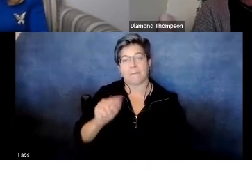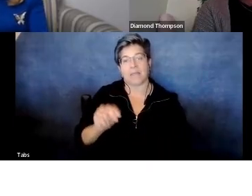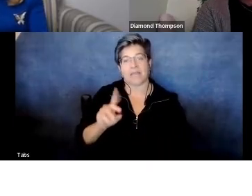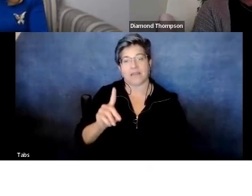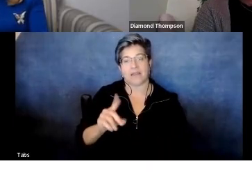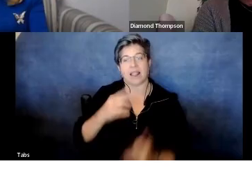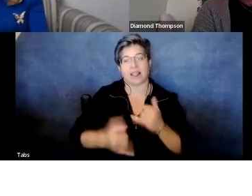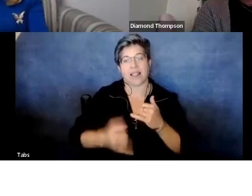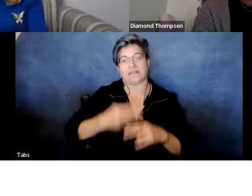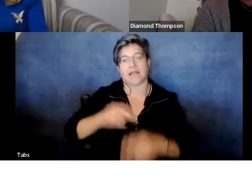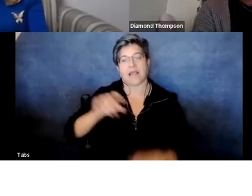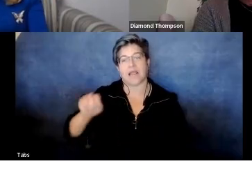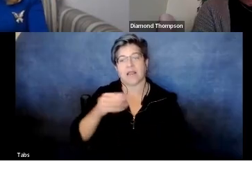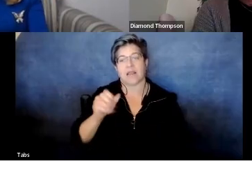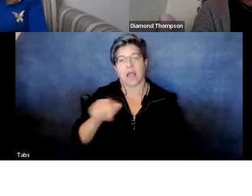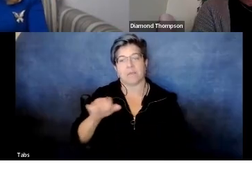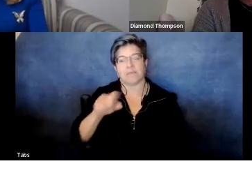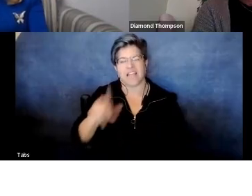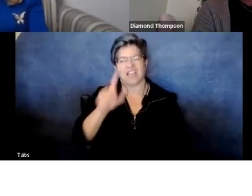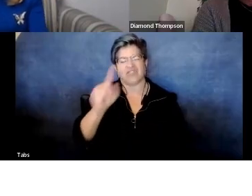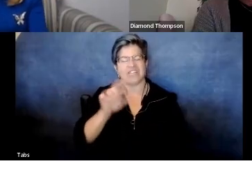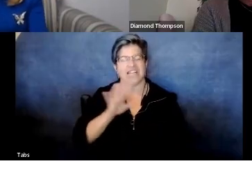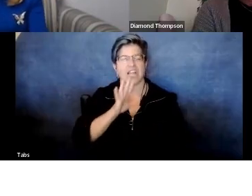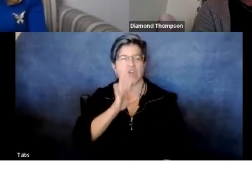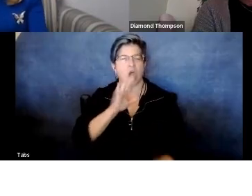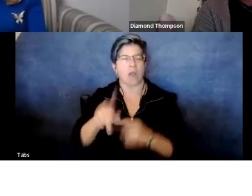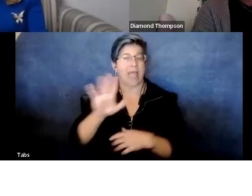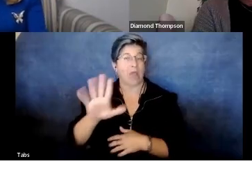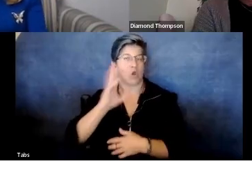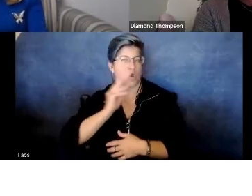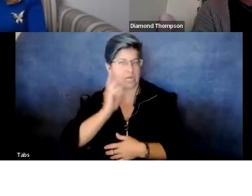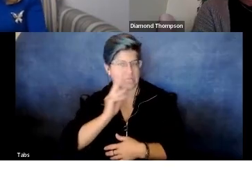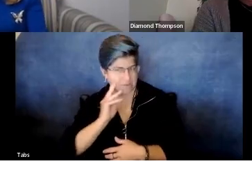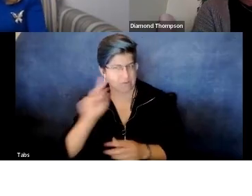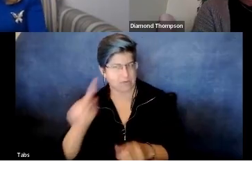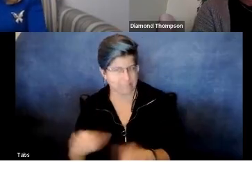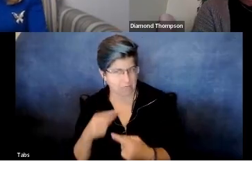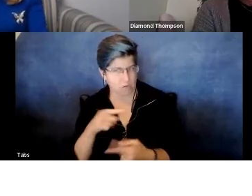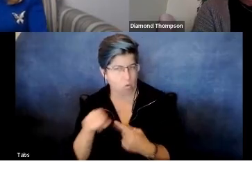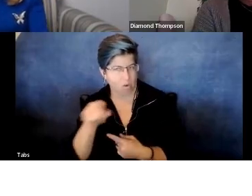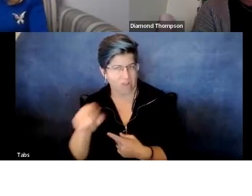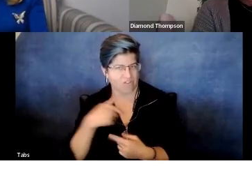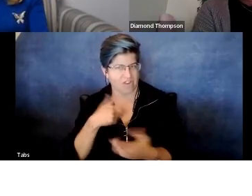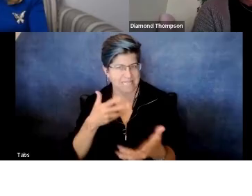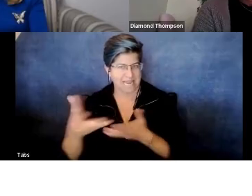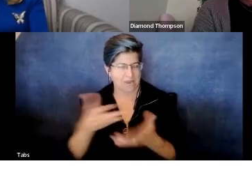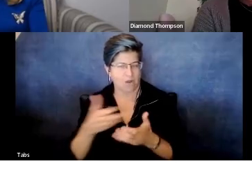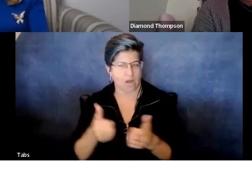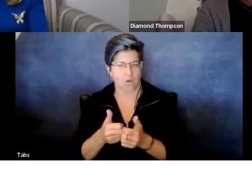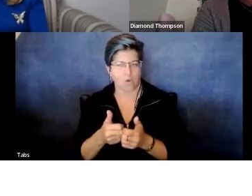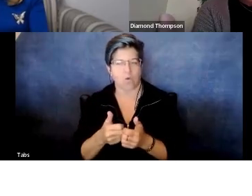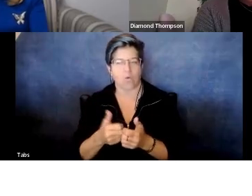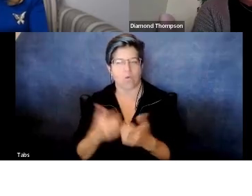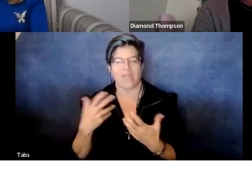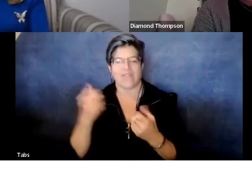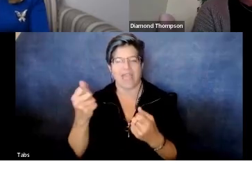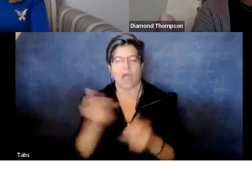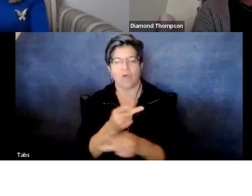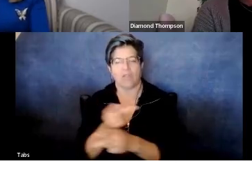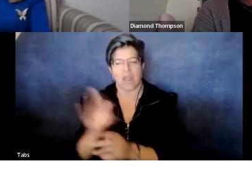going to give us some insight in a couple minutes as to what her experiences have been when she has interacted with healthcare